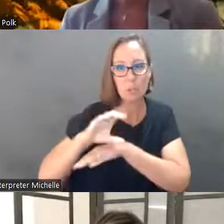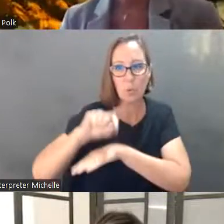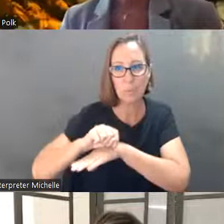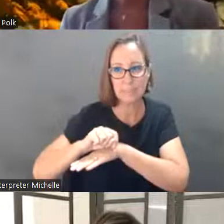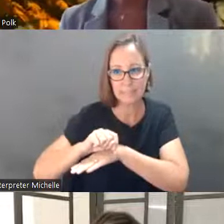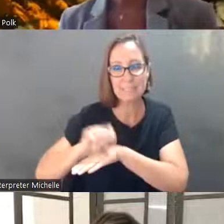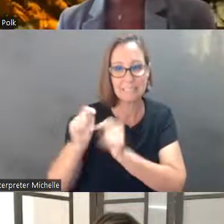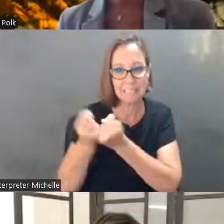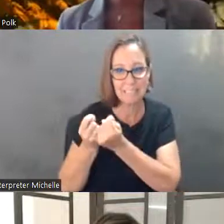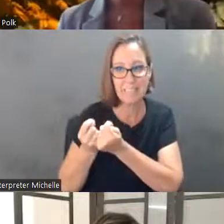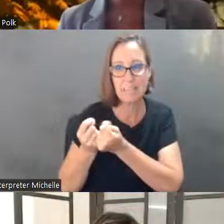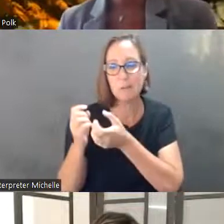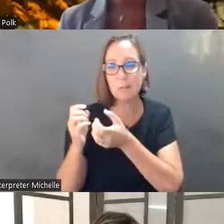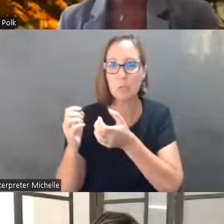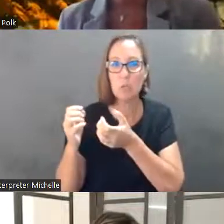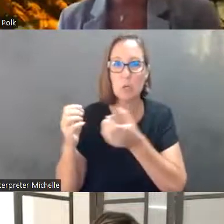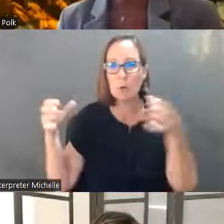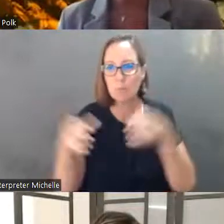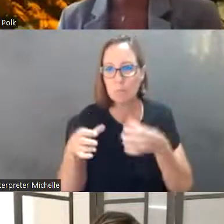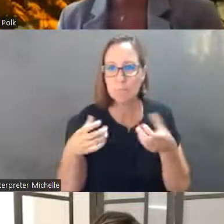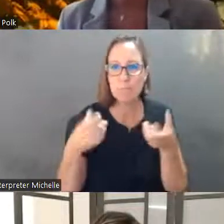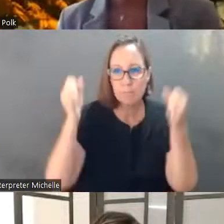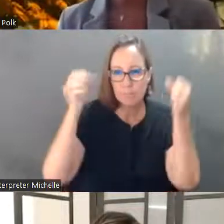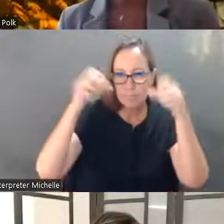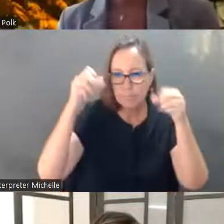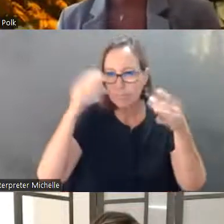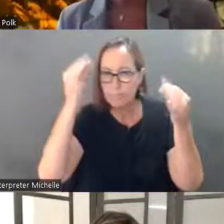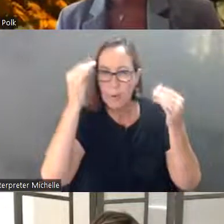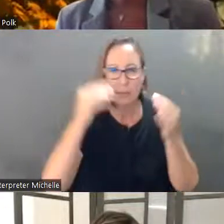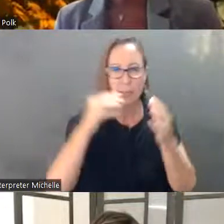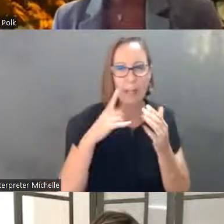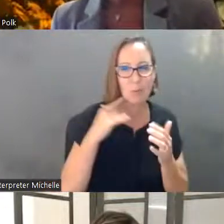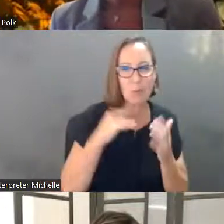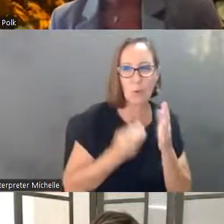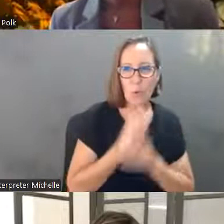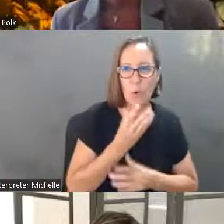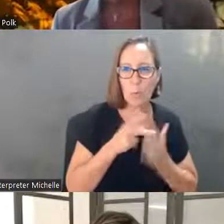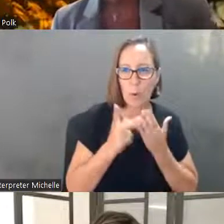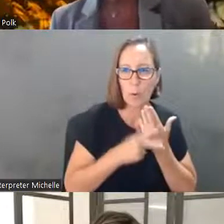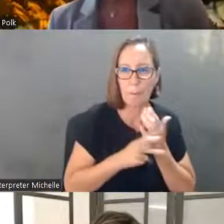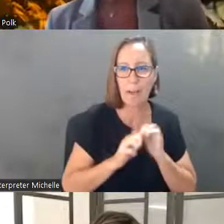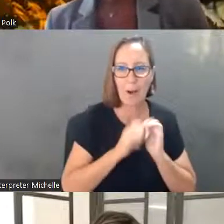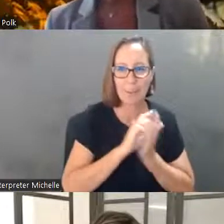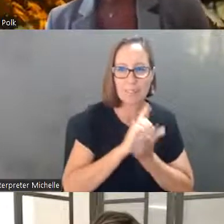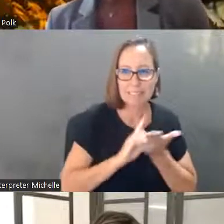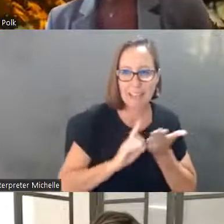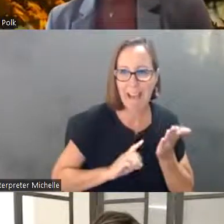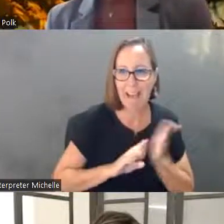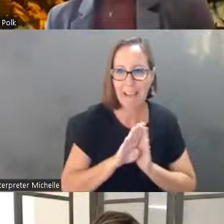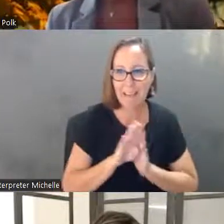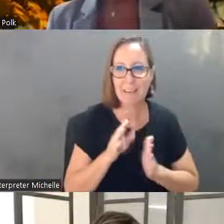help us kind of think through the California Growth Program and how it will be designed. And so Collaborative